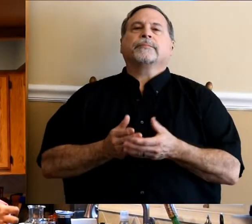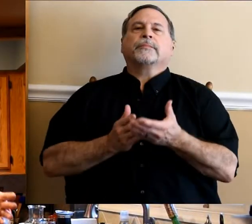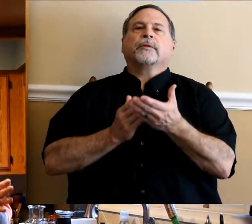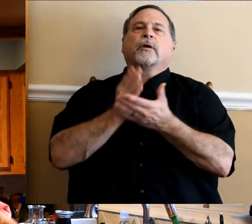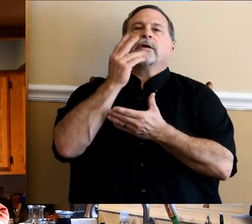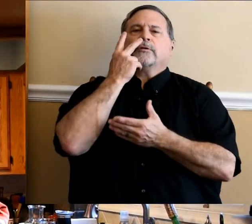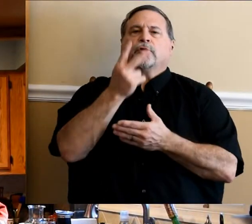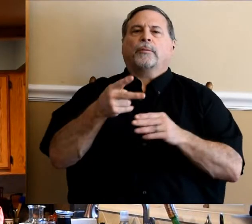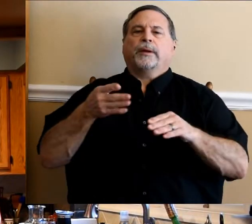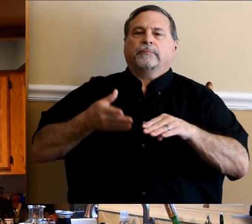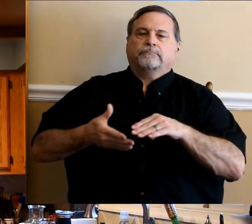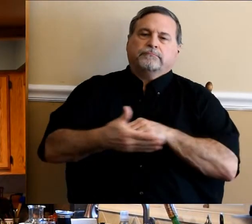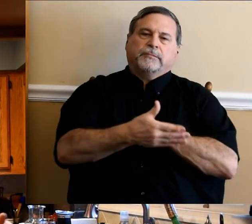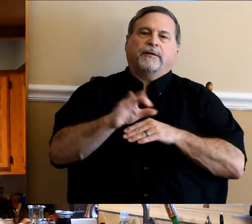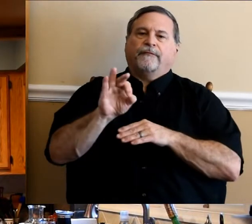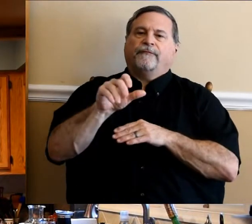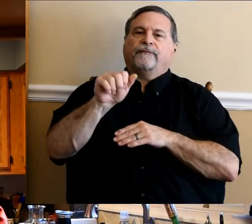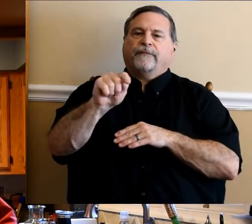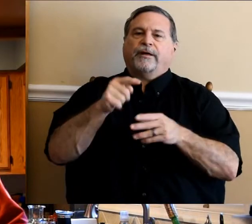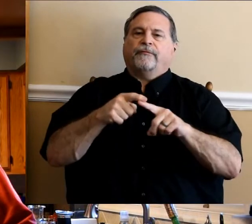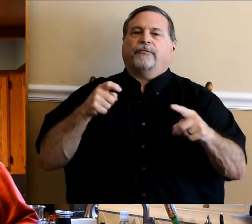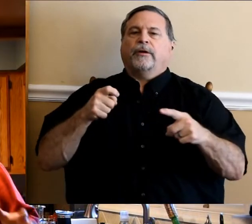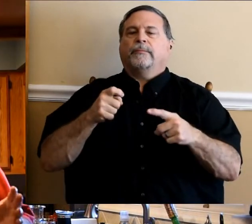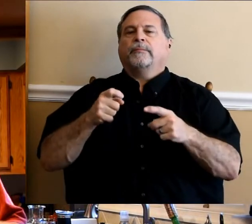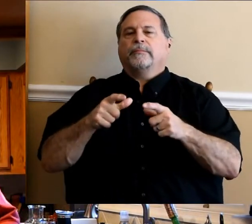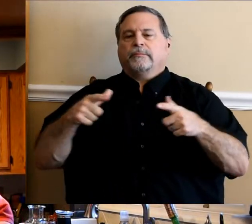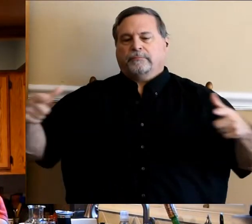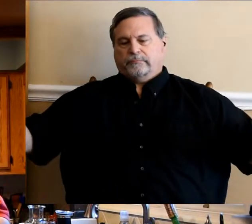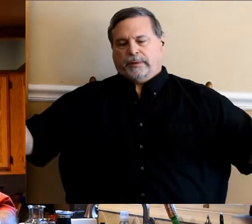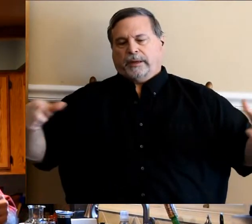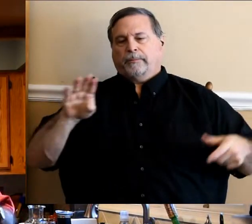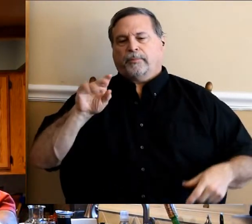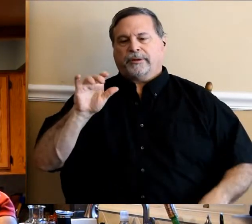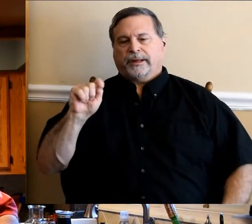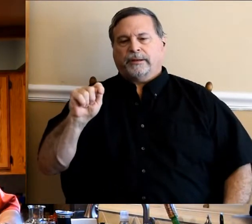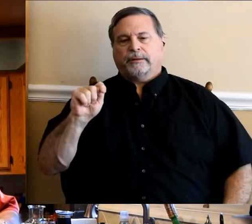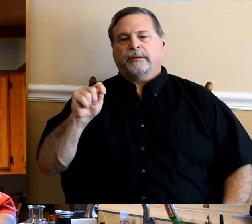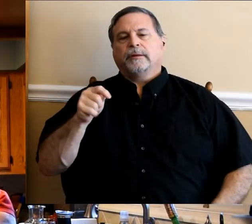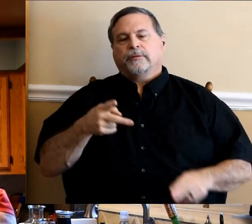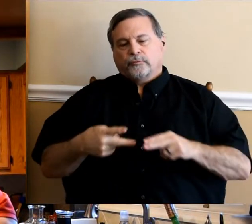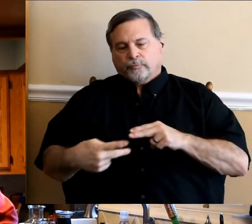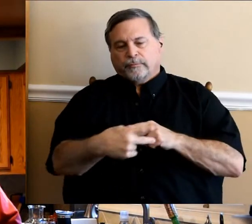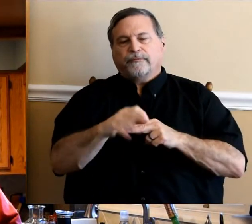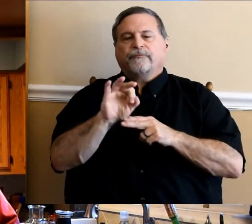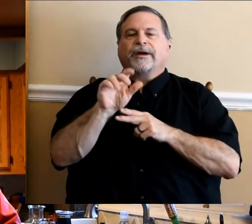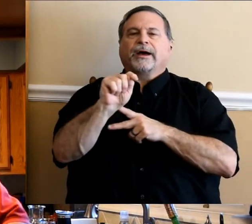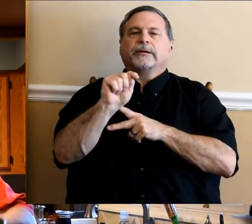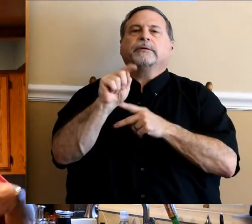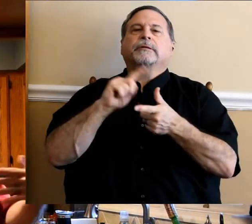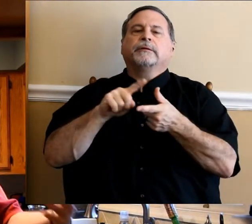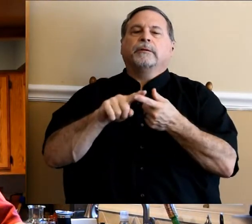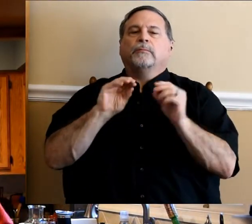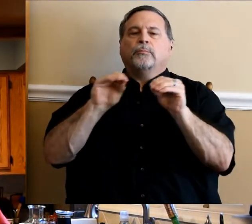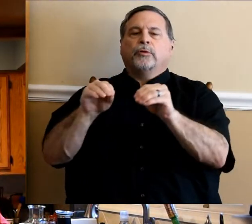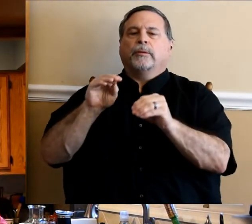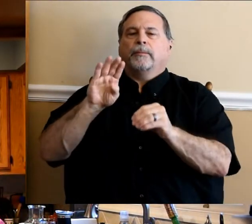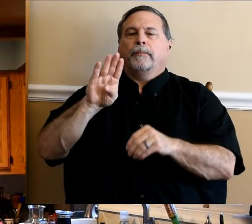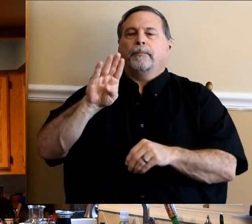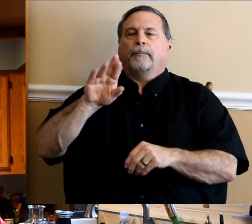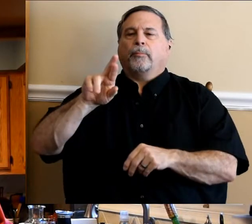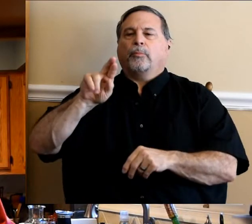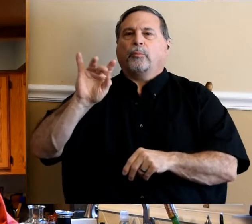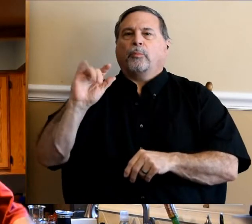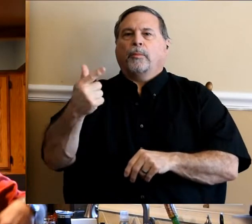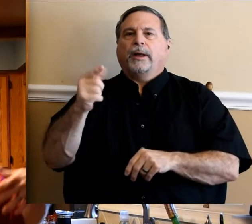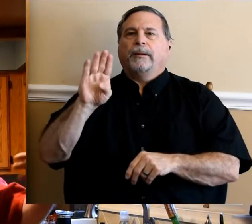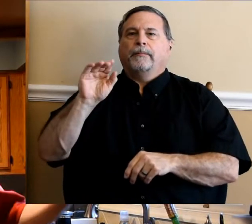Alright, you saw me cut up the flat off the main brisket. We took that, we put that after trimming the fat off, we put that in a